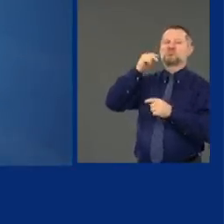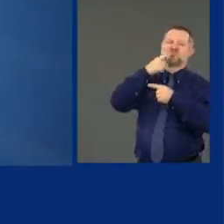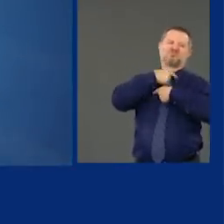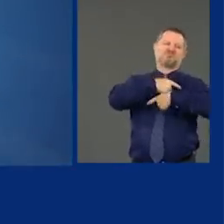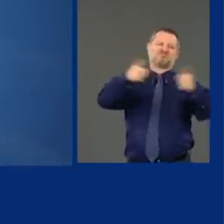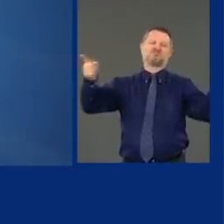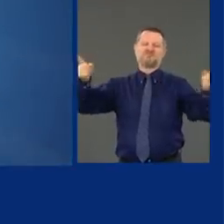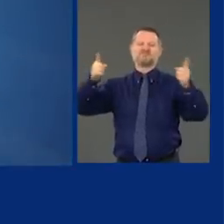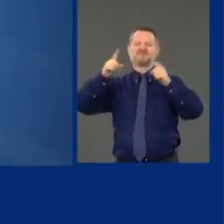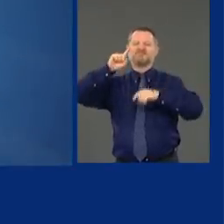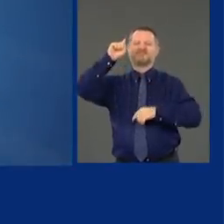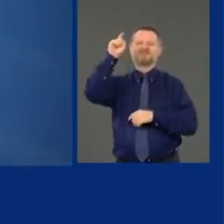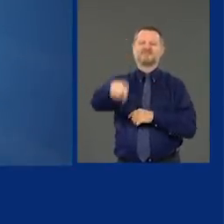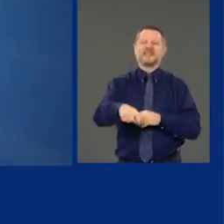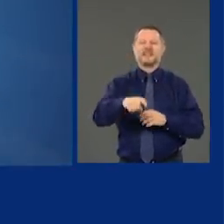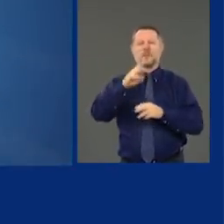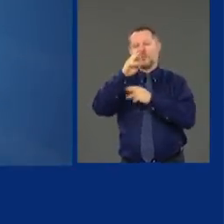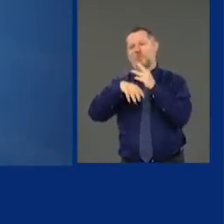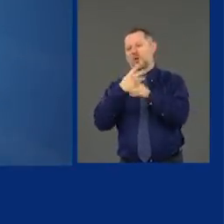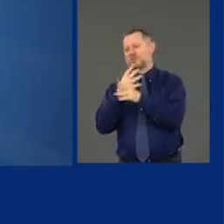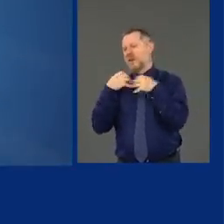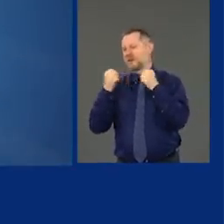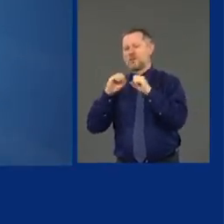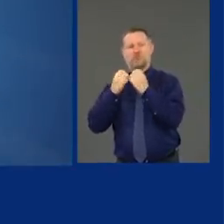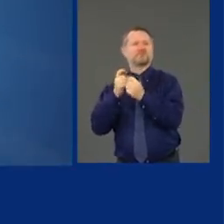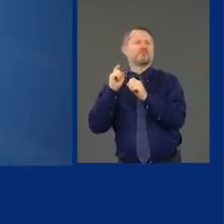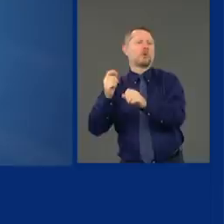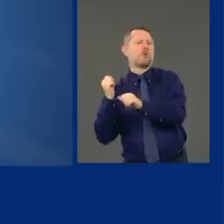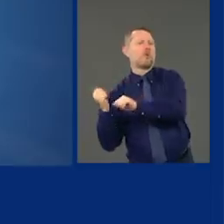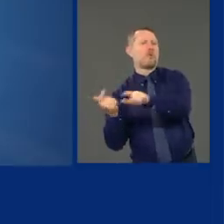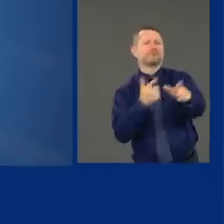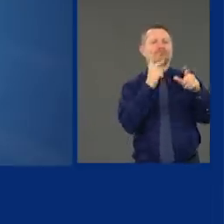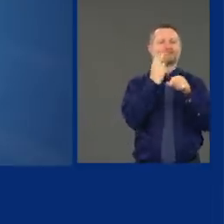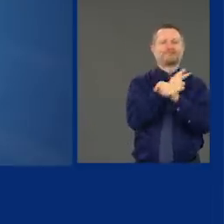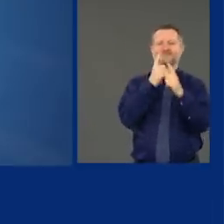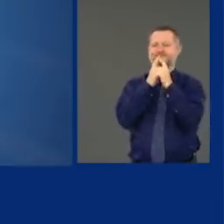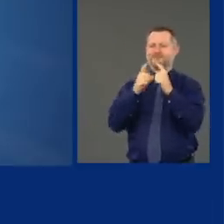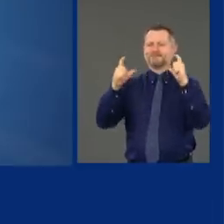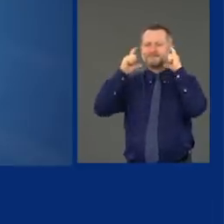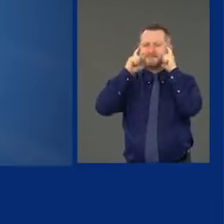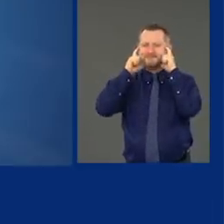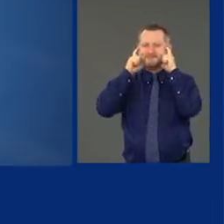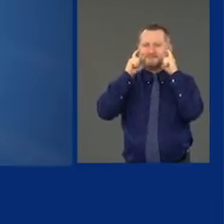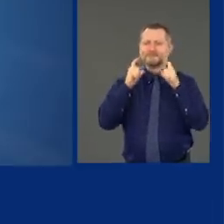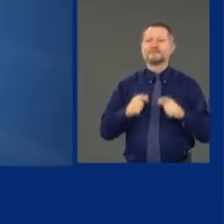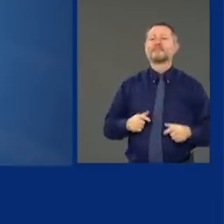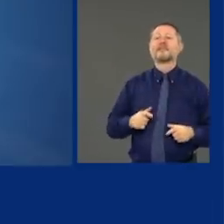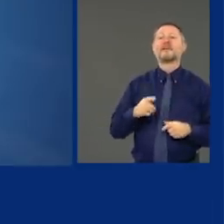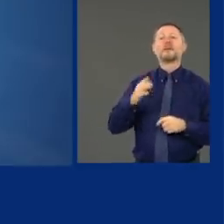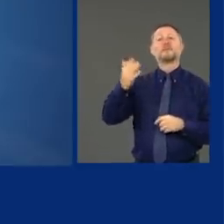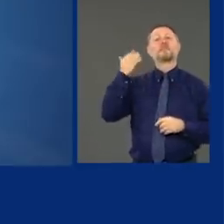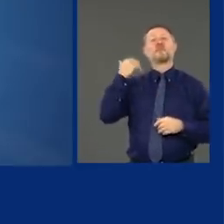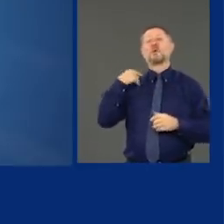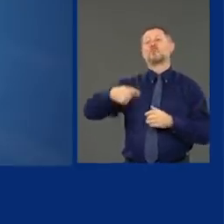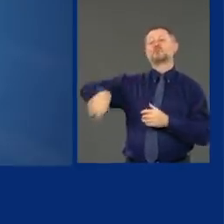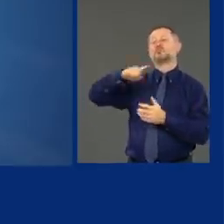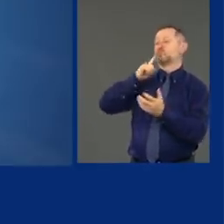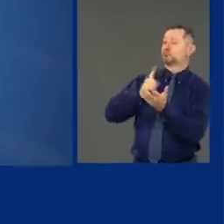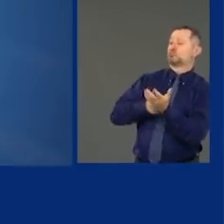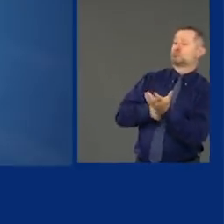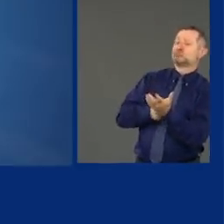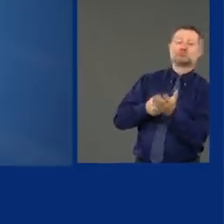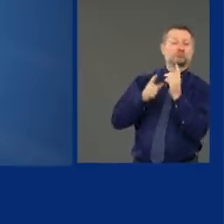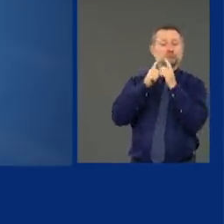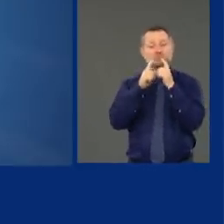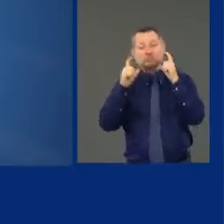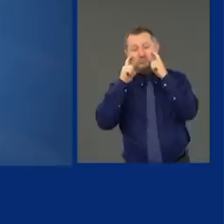helpful for the general population. On masks, if you remember, when masks first started, the CDC or the federal agencies